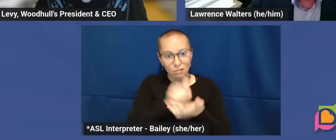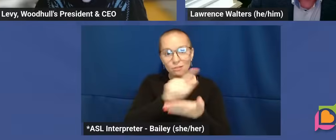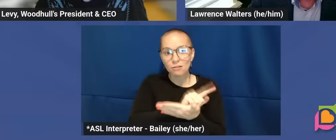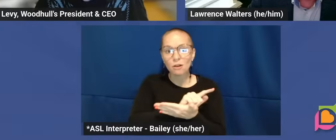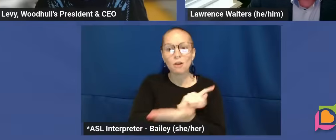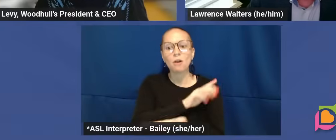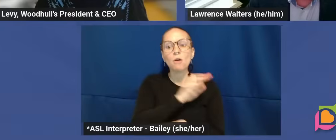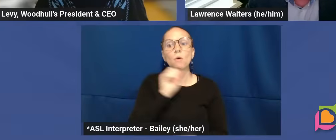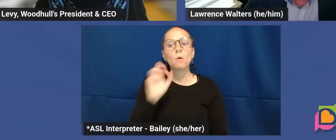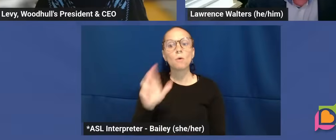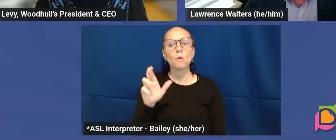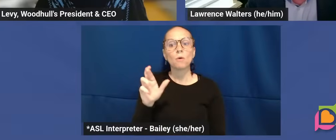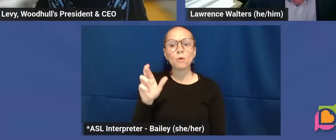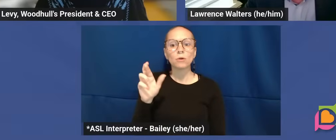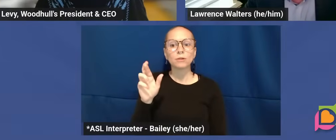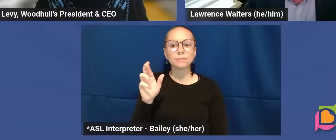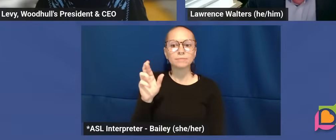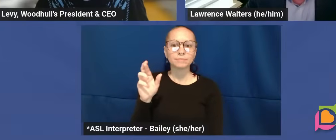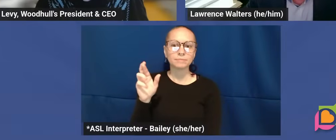or that